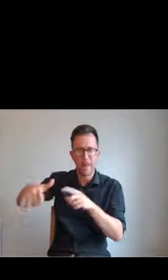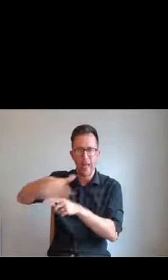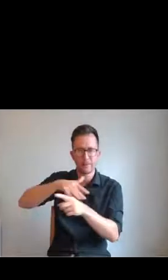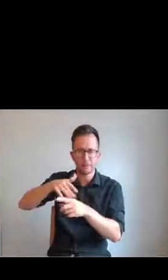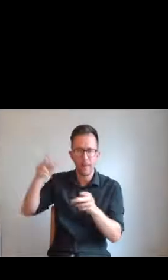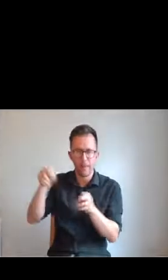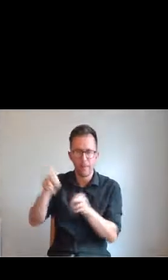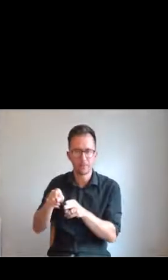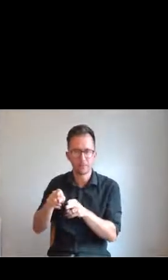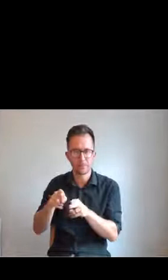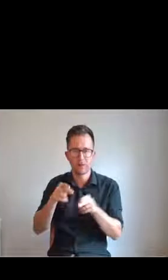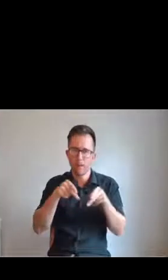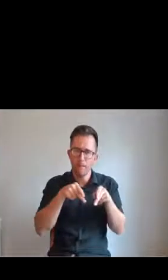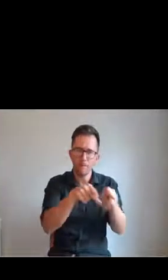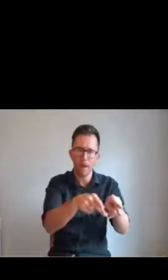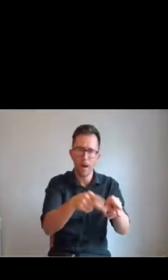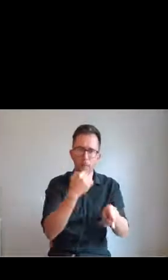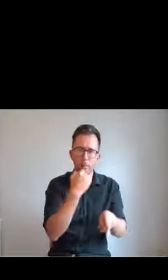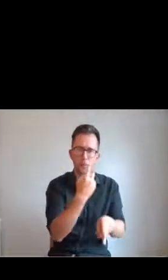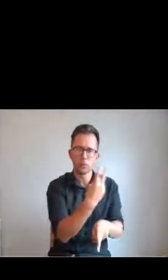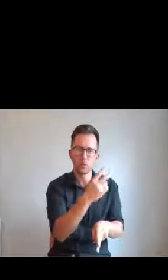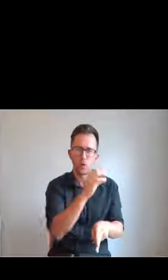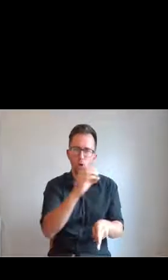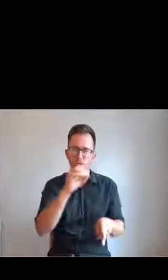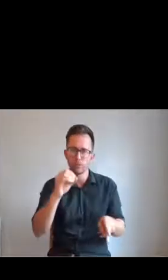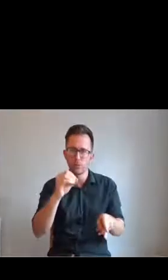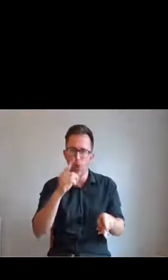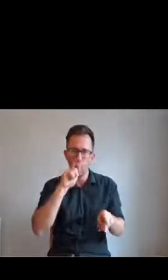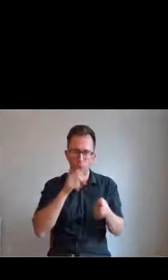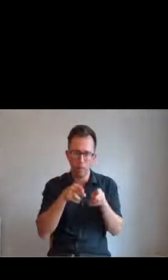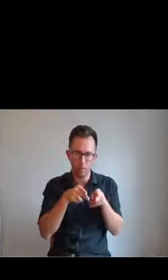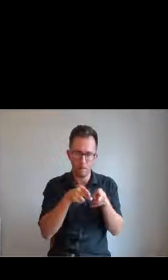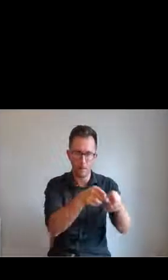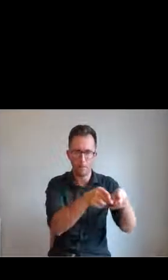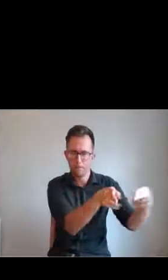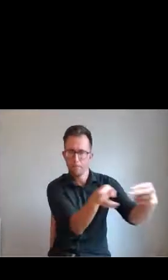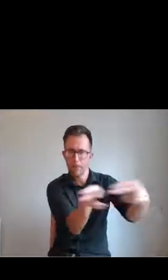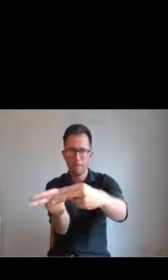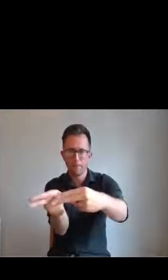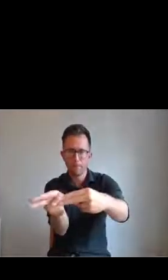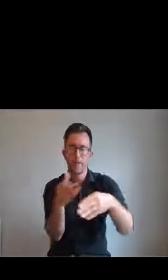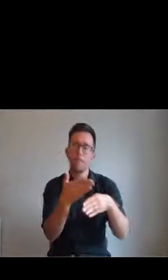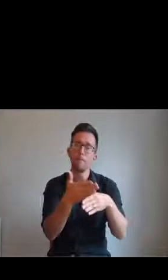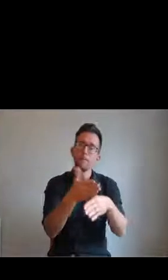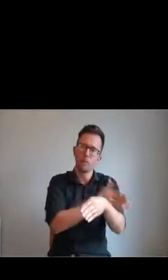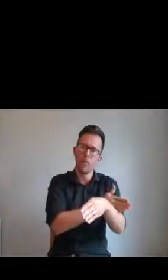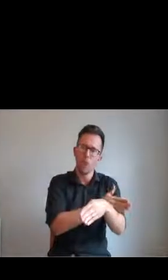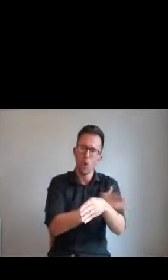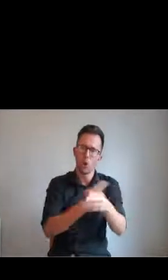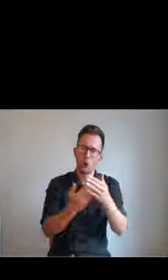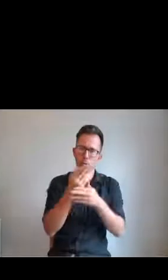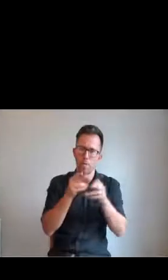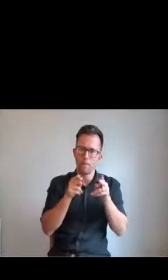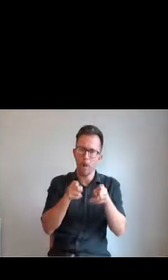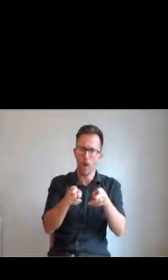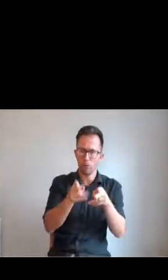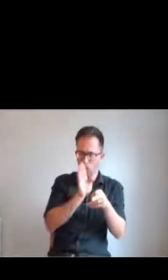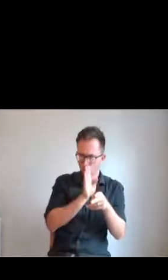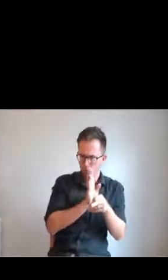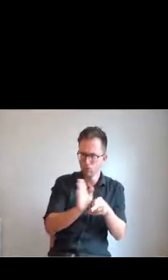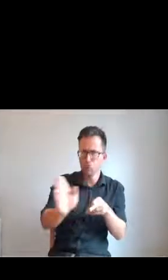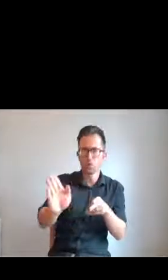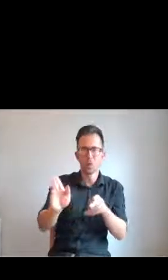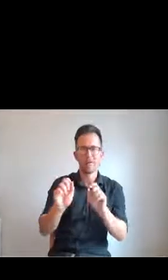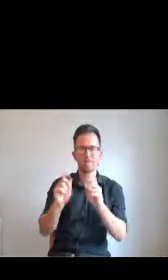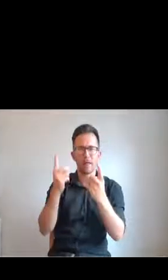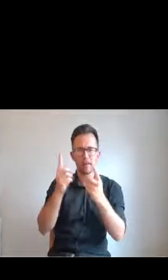Footpath 200 will be diverted around the edge of the field rather than pass through it, as was proposed at supplementary consultation, and this will connect